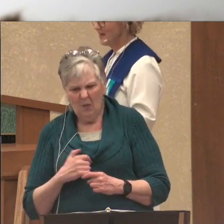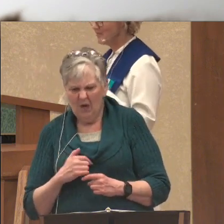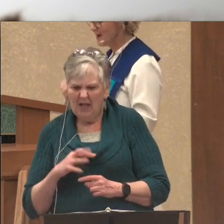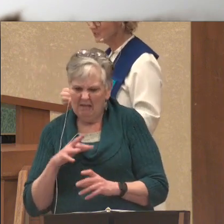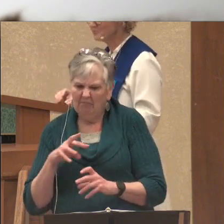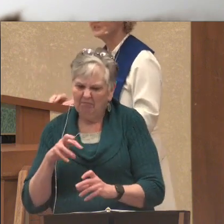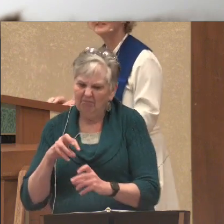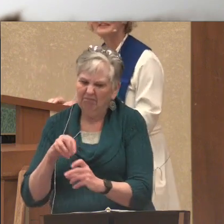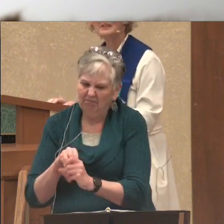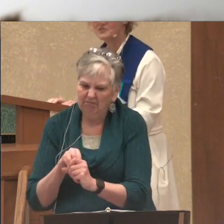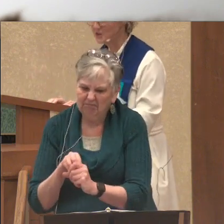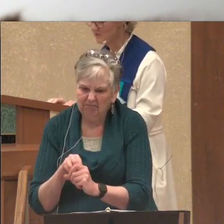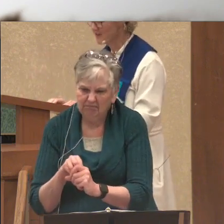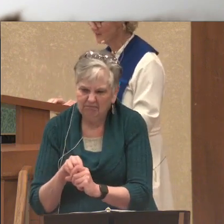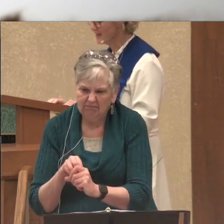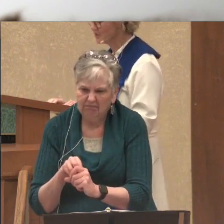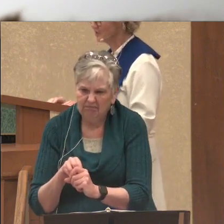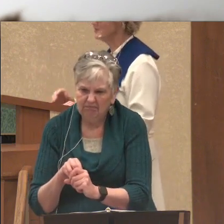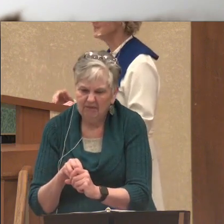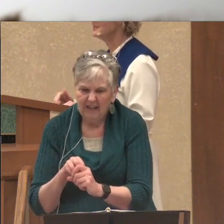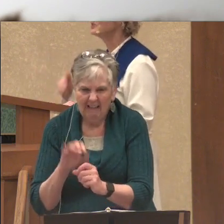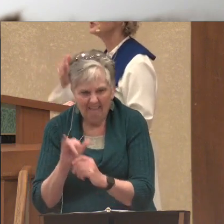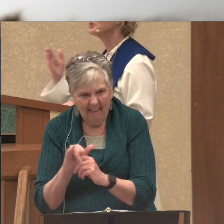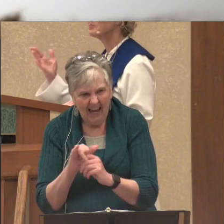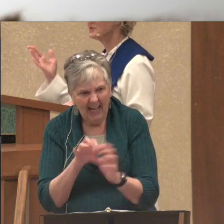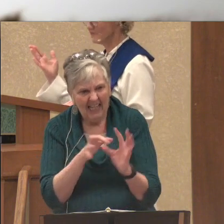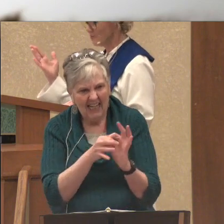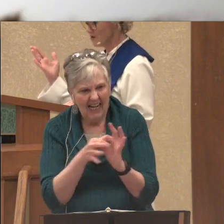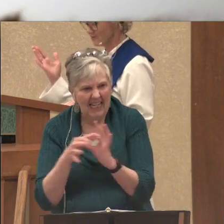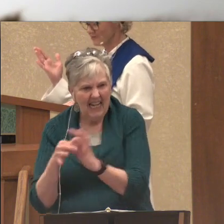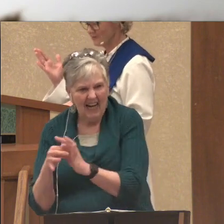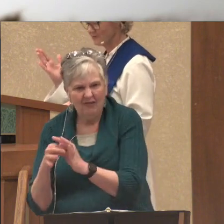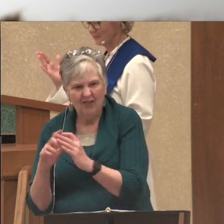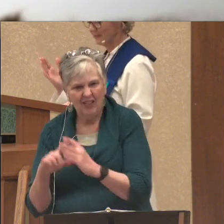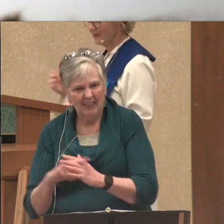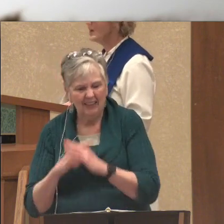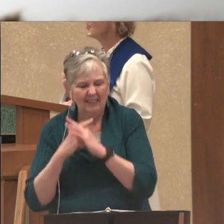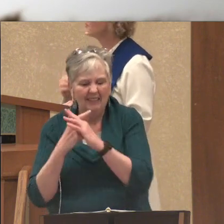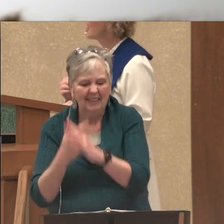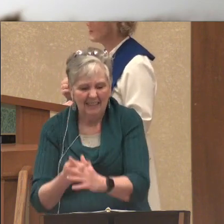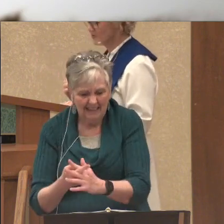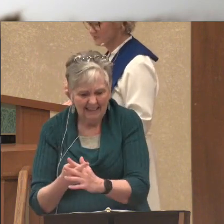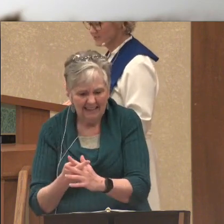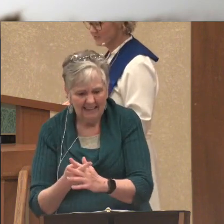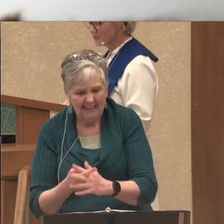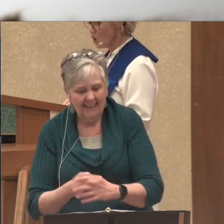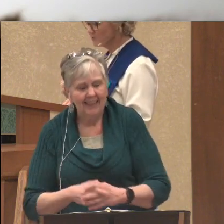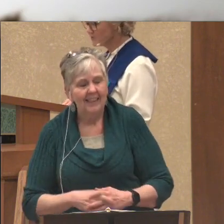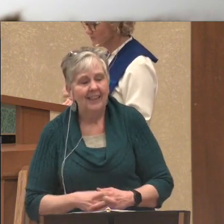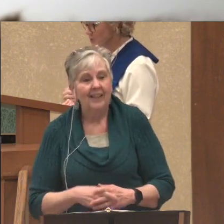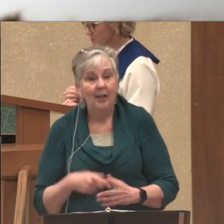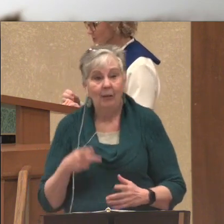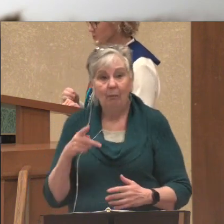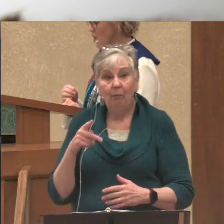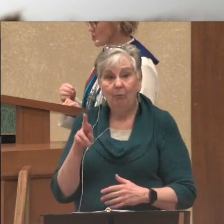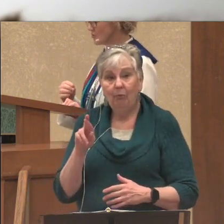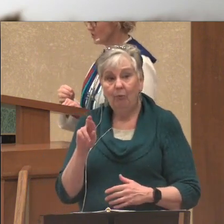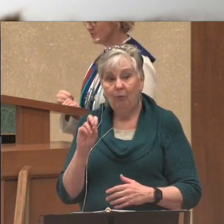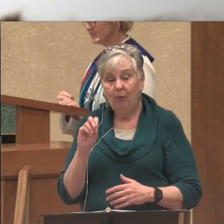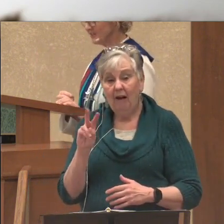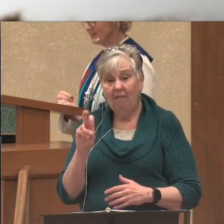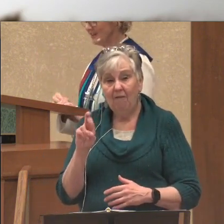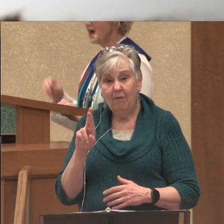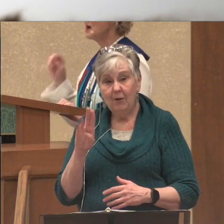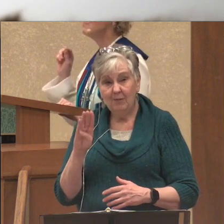That's when leaves of connection begin to spring forth. The proverb says, hope deferred makes the heart